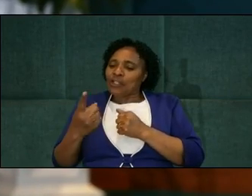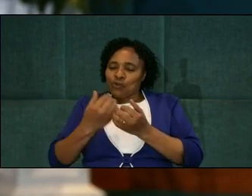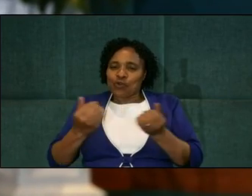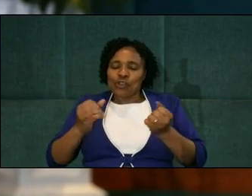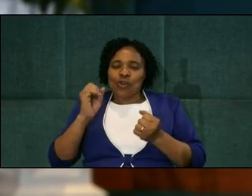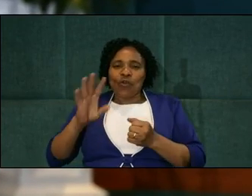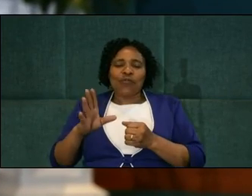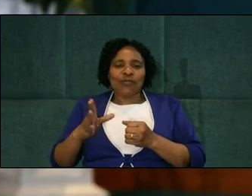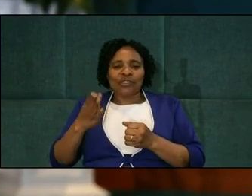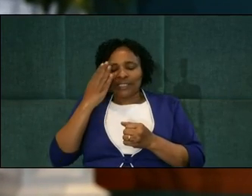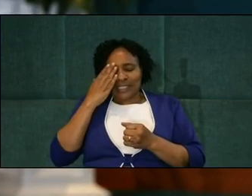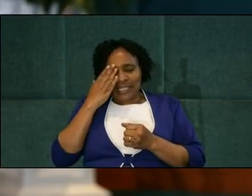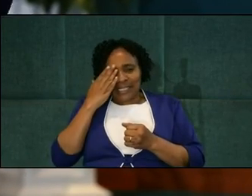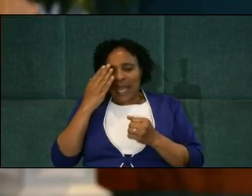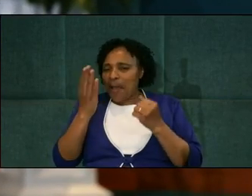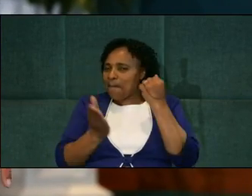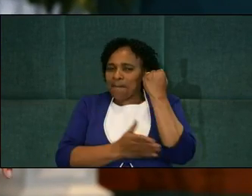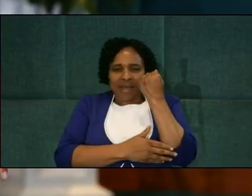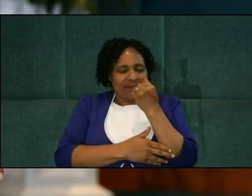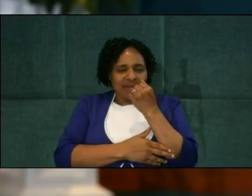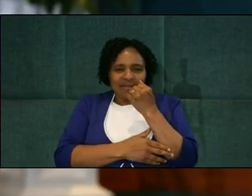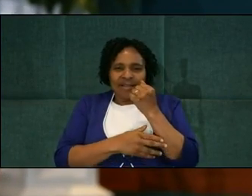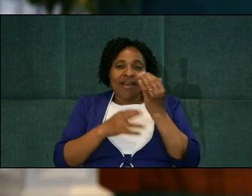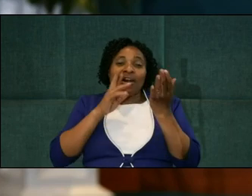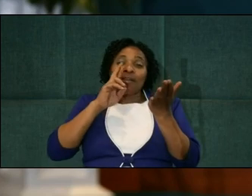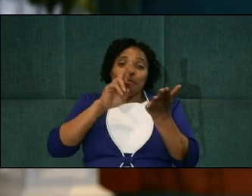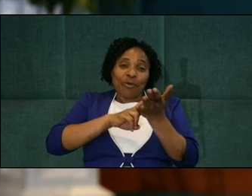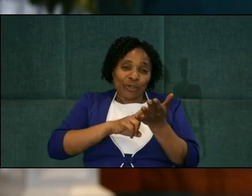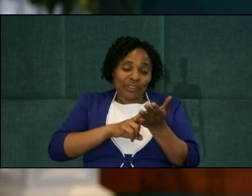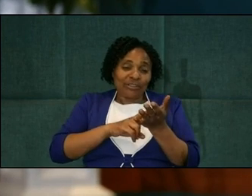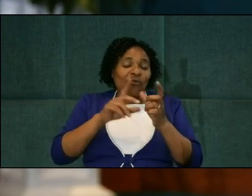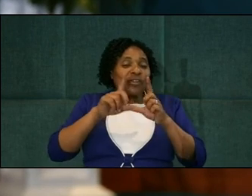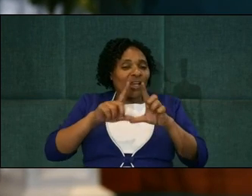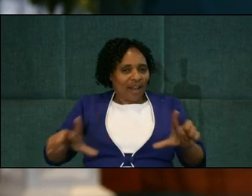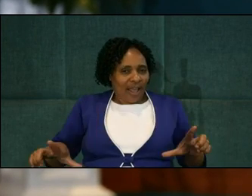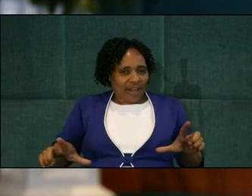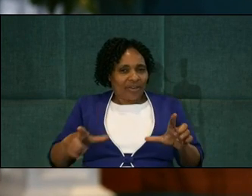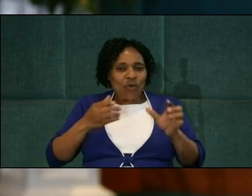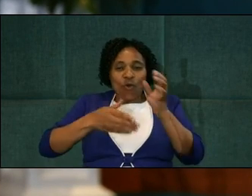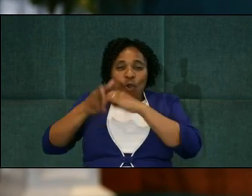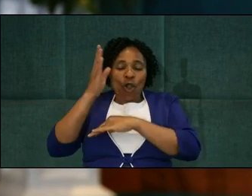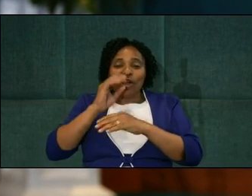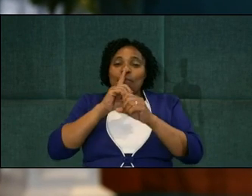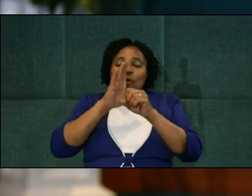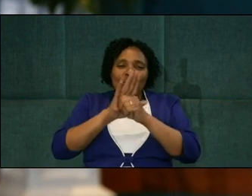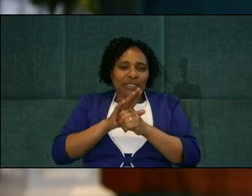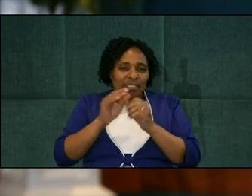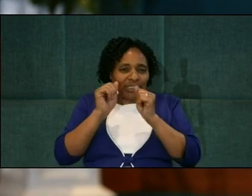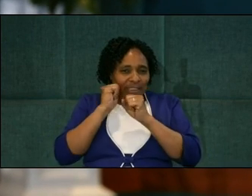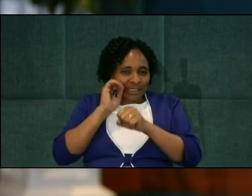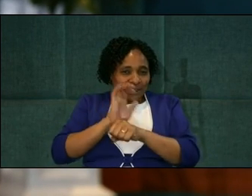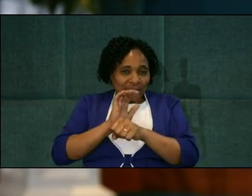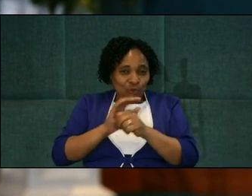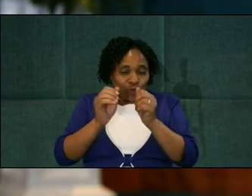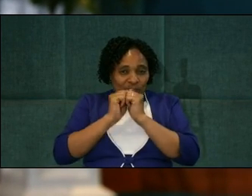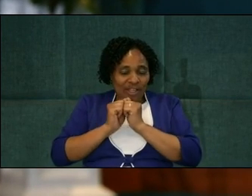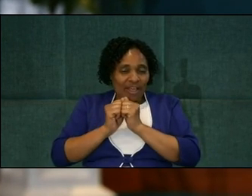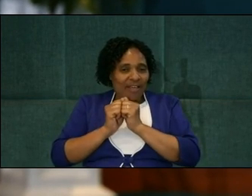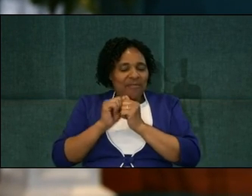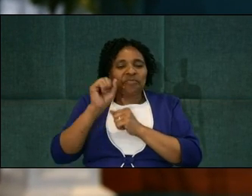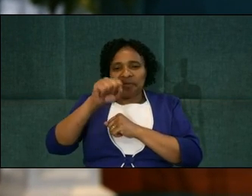a bad report of the land that God promised them. Is the church still with me? Yes.